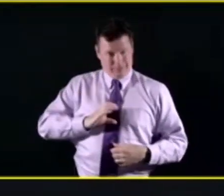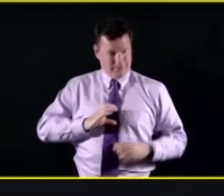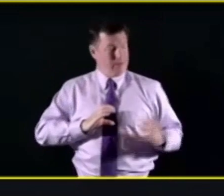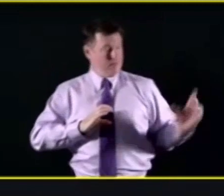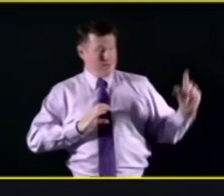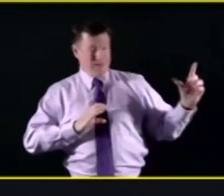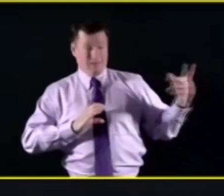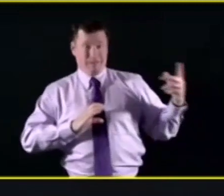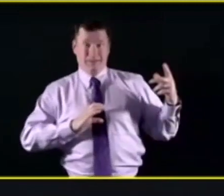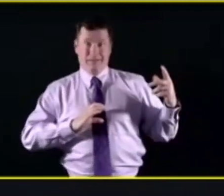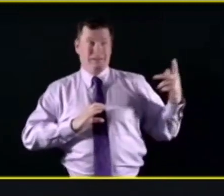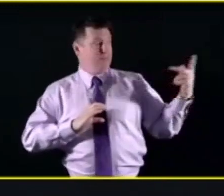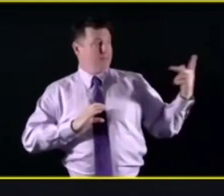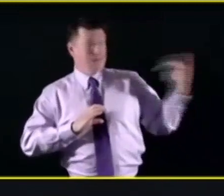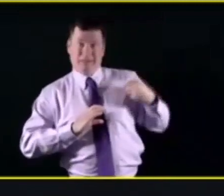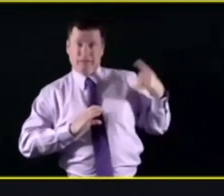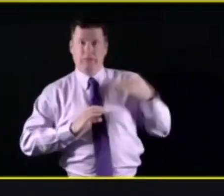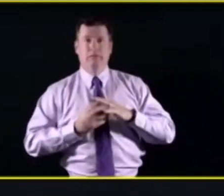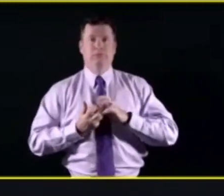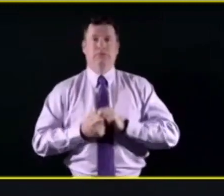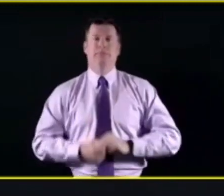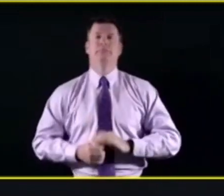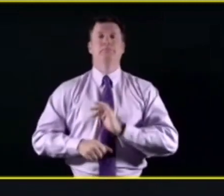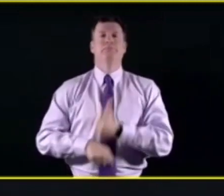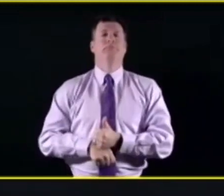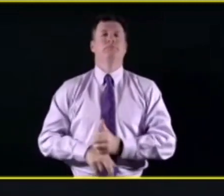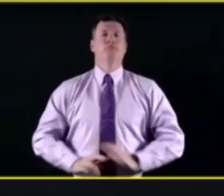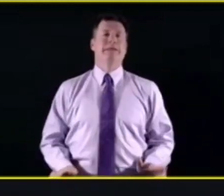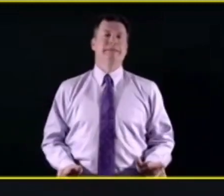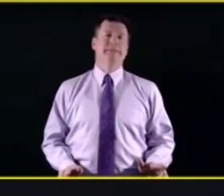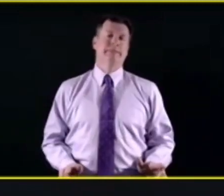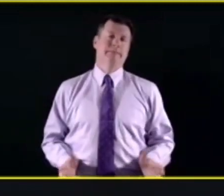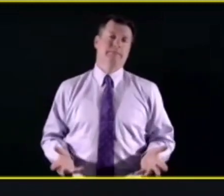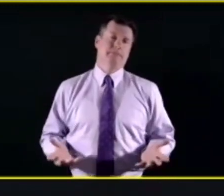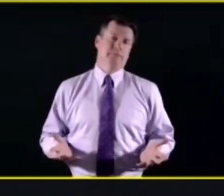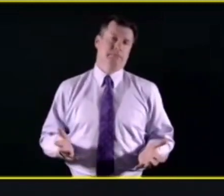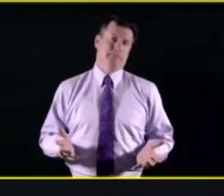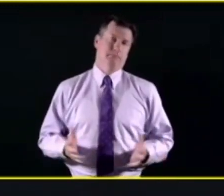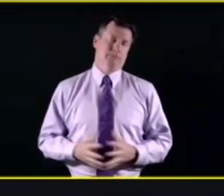Follow-up, Steve? Just to clarify, so when you say